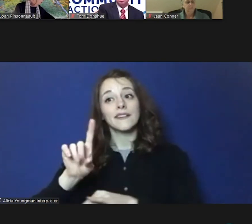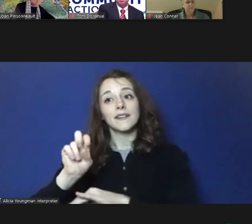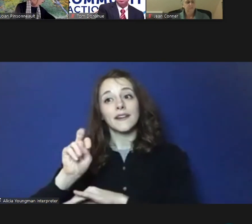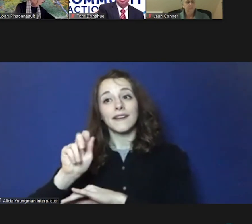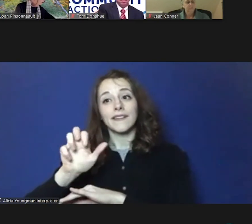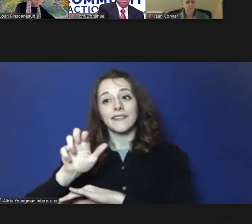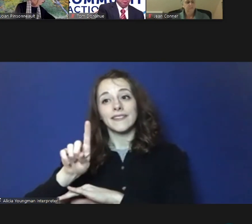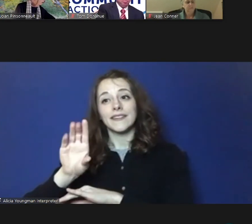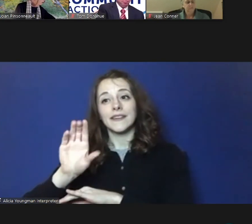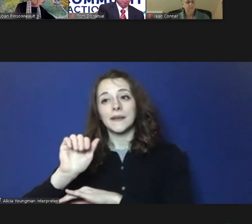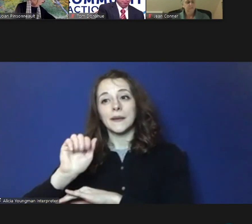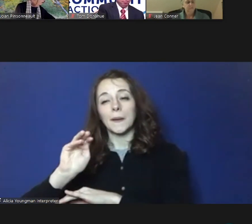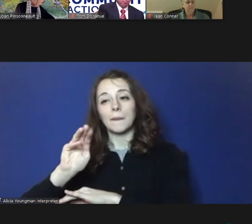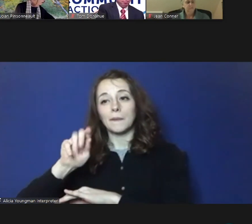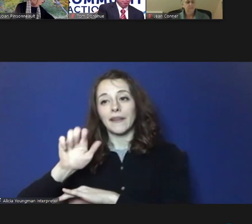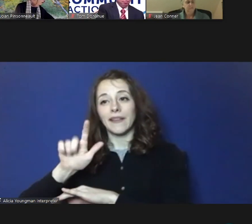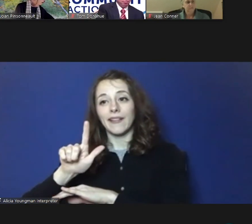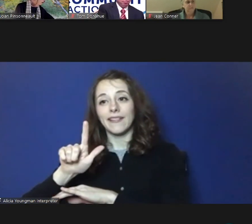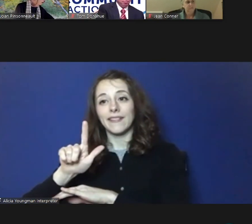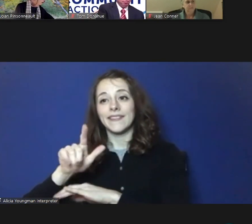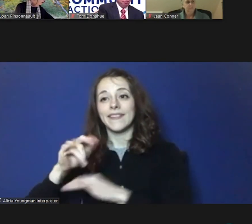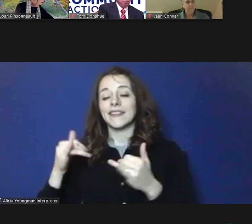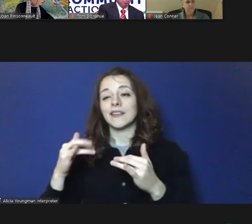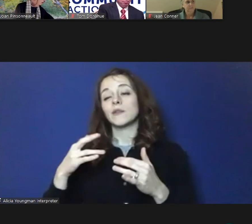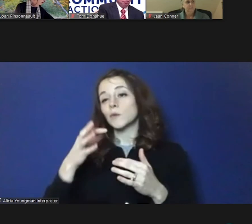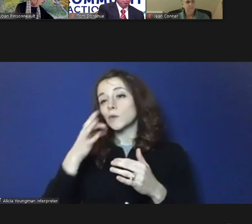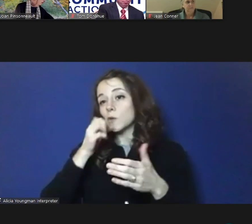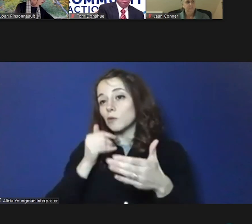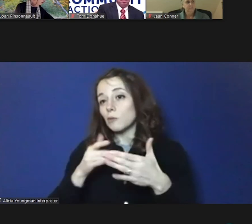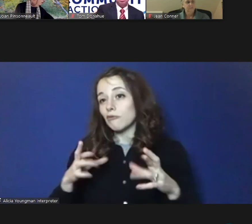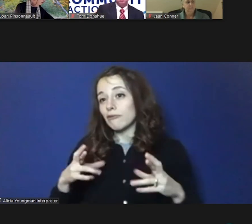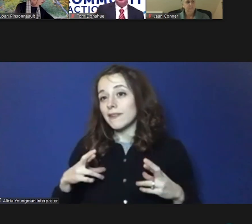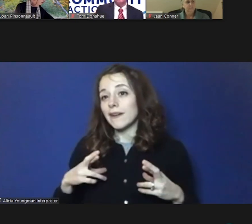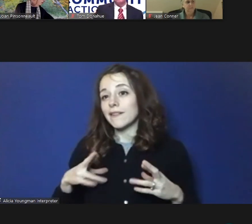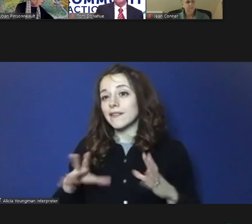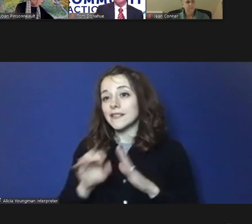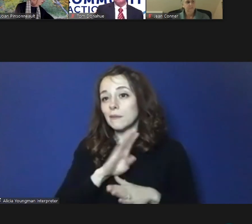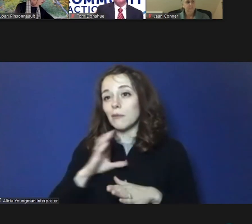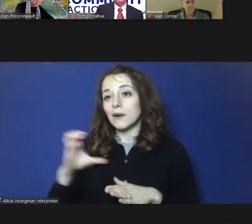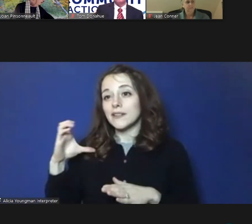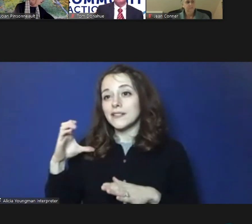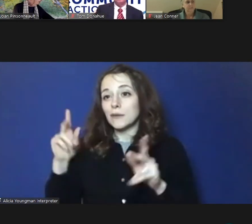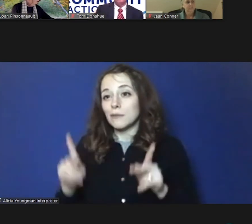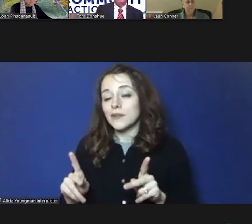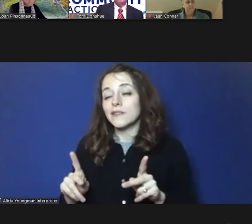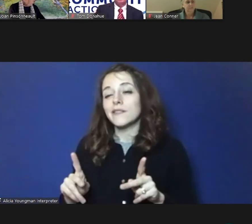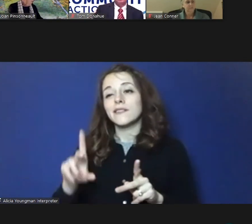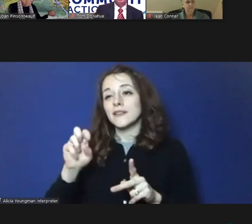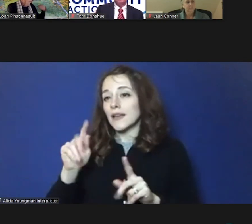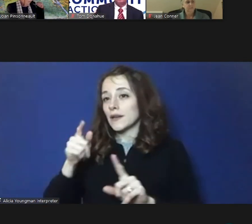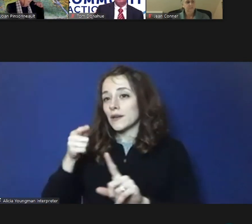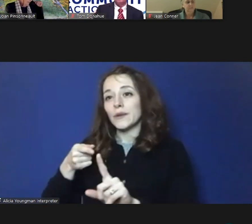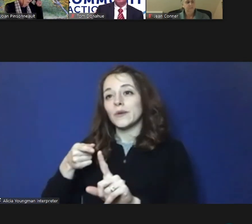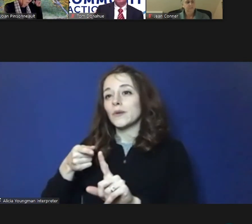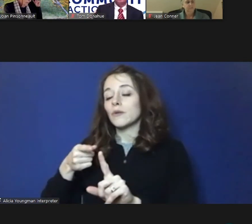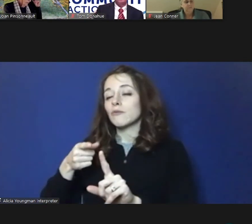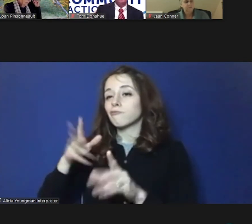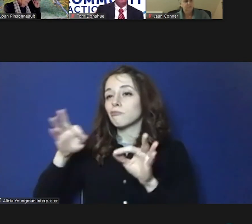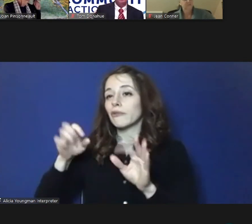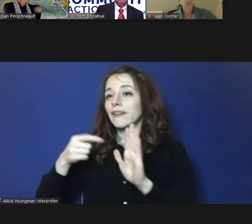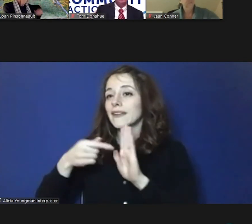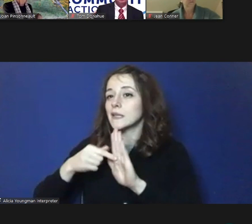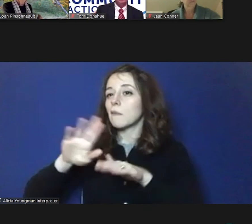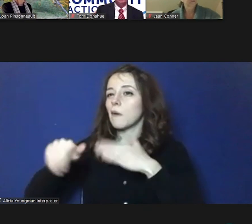Campbell, our retiring select board chairman, who, Donald, you've exemplified all that is noble about